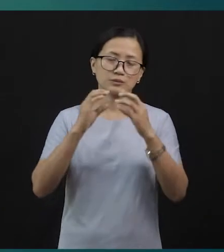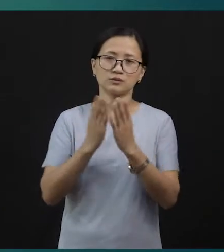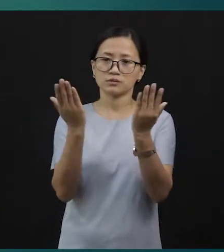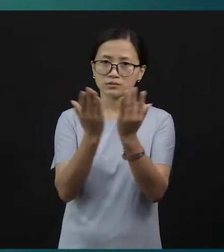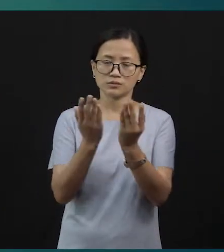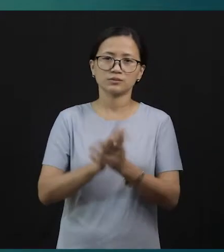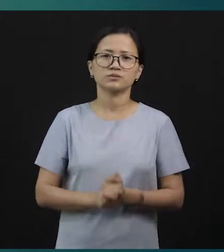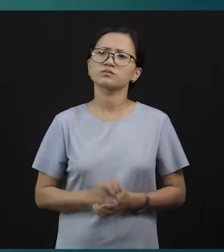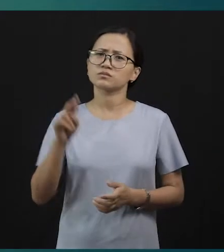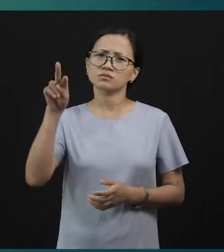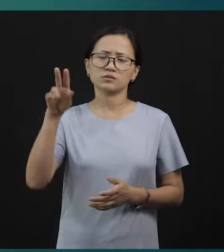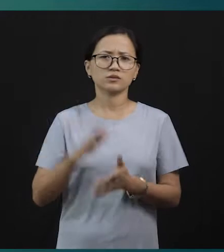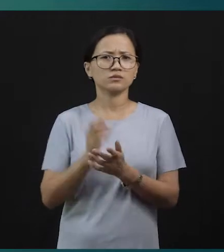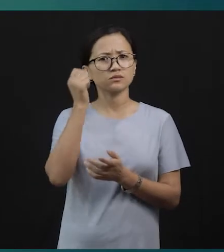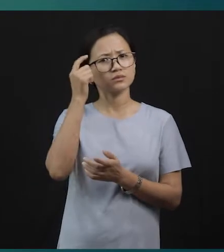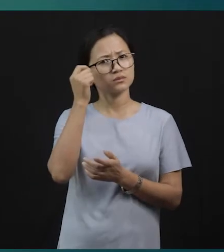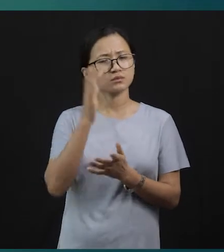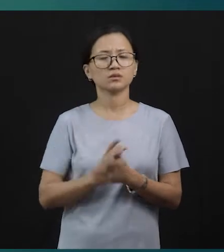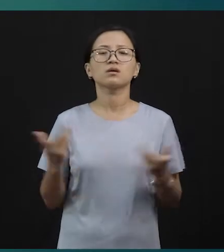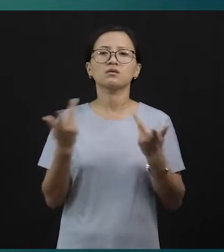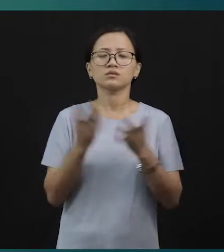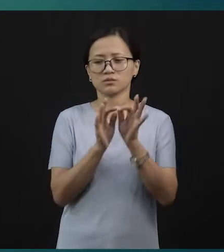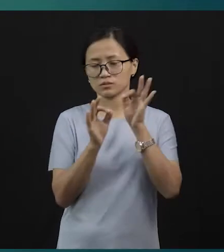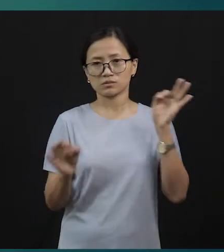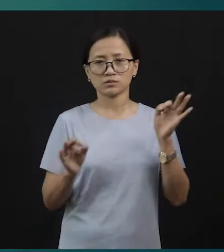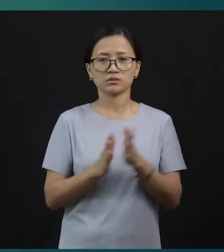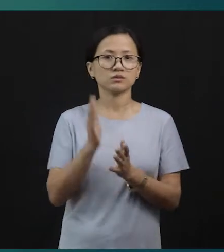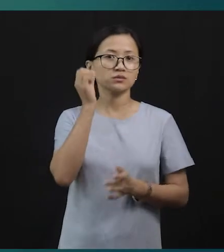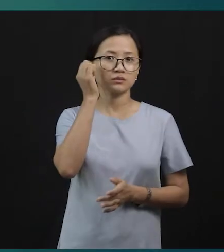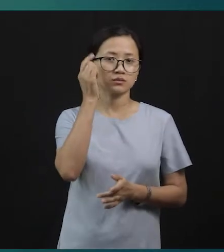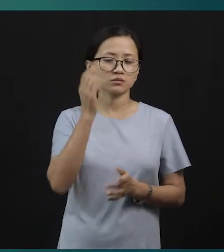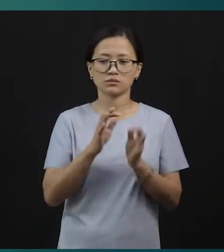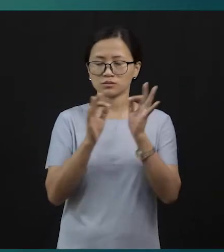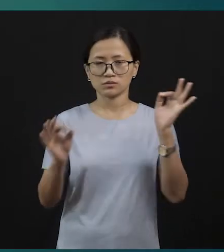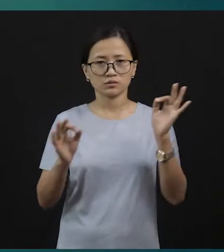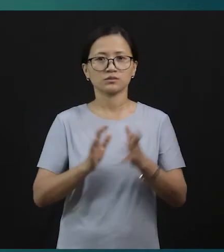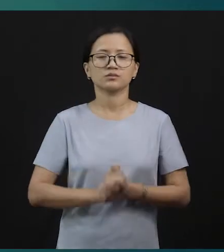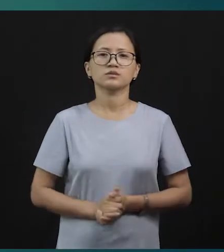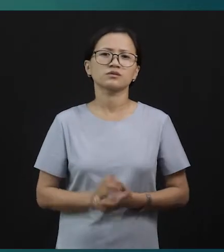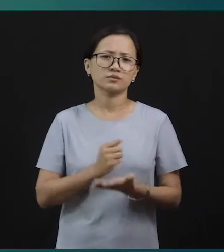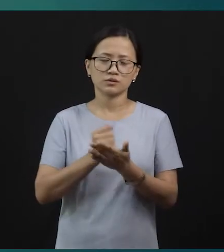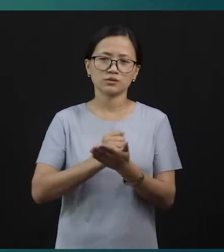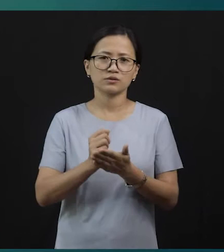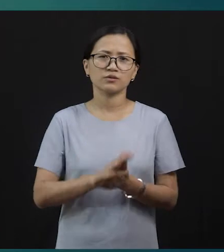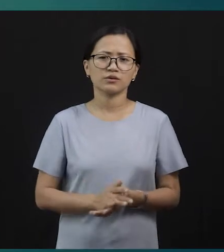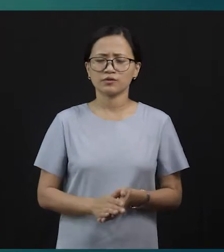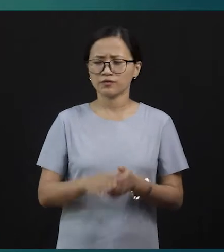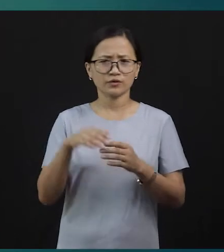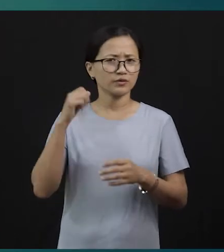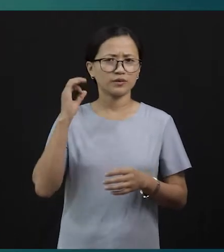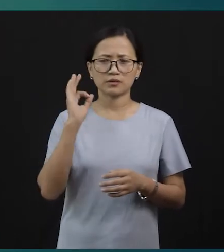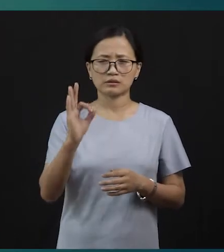you understand the meaning of a word, how can you understand the story, isn't it? Just think about it. If I am trying to write a very nice